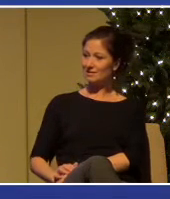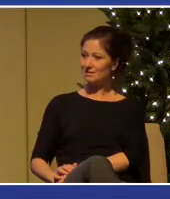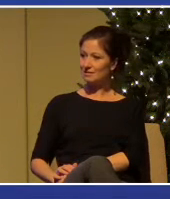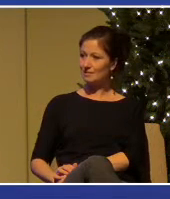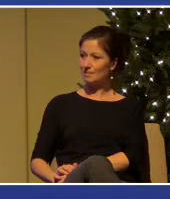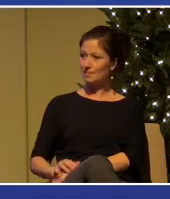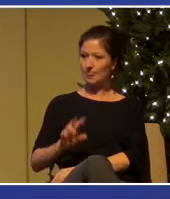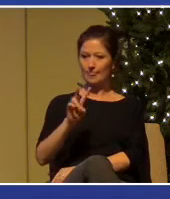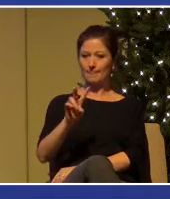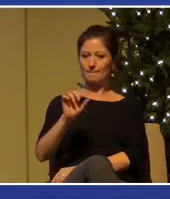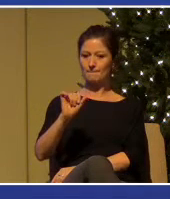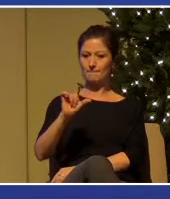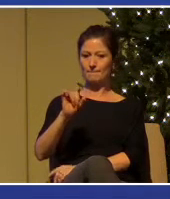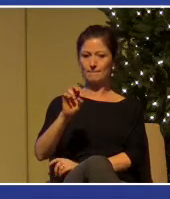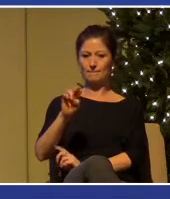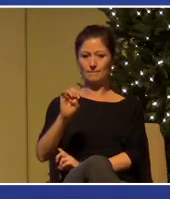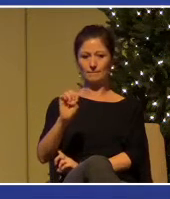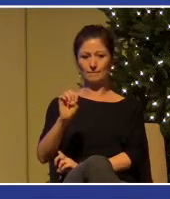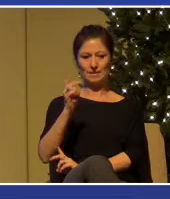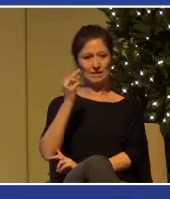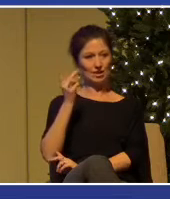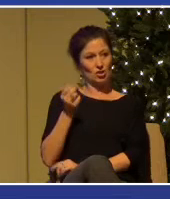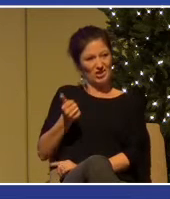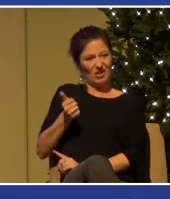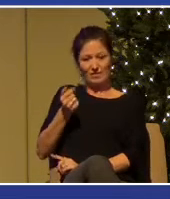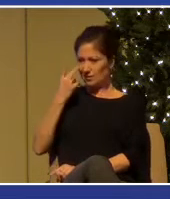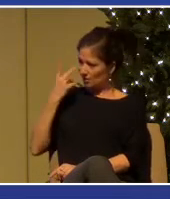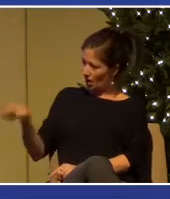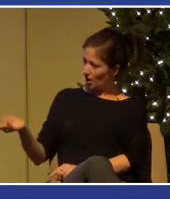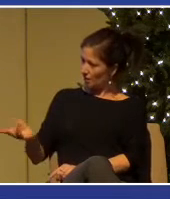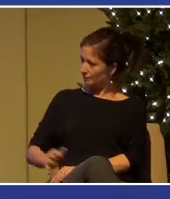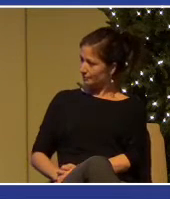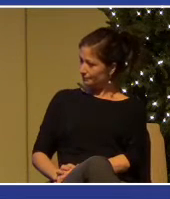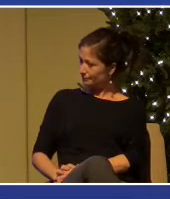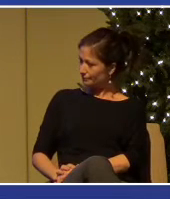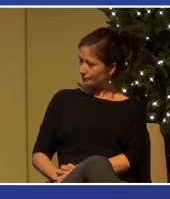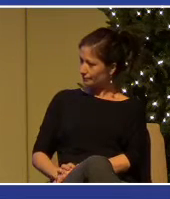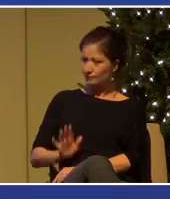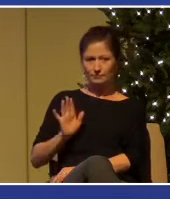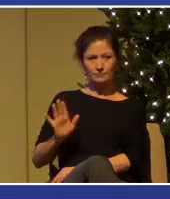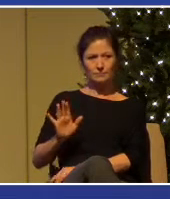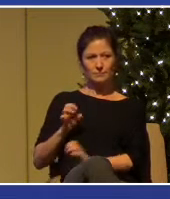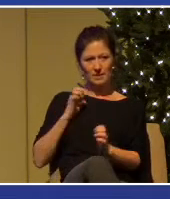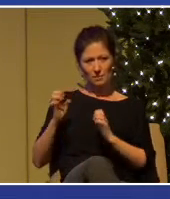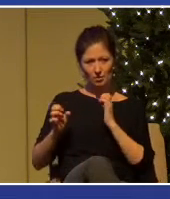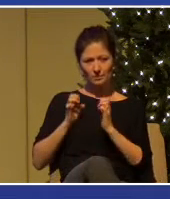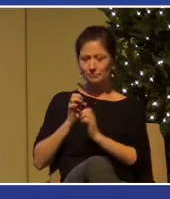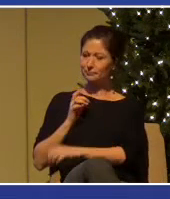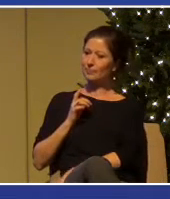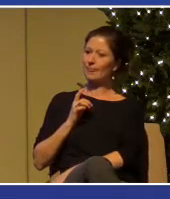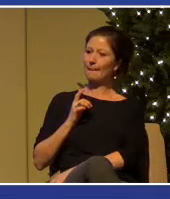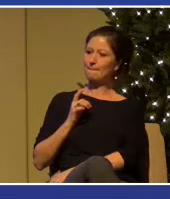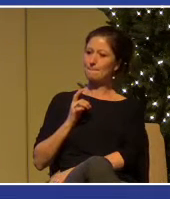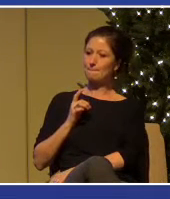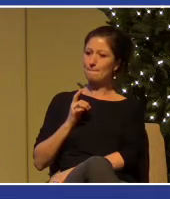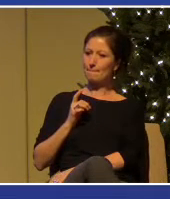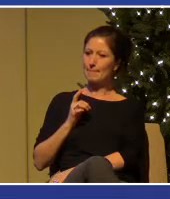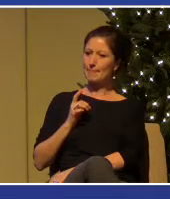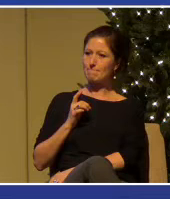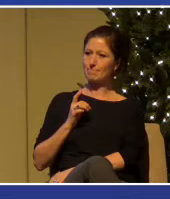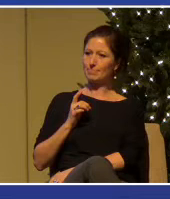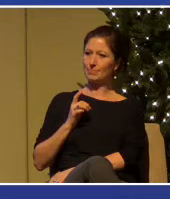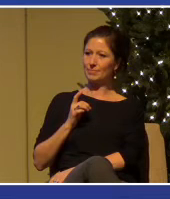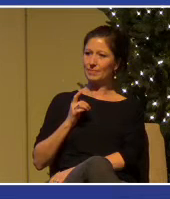The way Valerie saw it at the time, I believe correctly, is that the leaves were for healing of